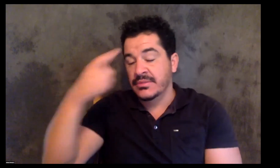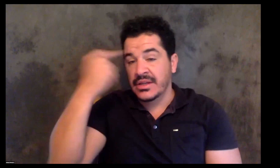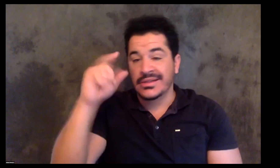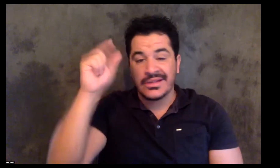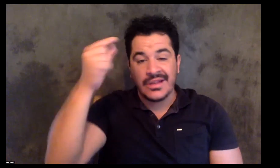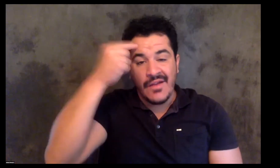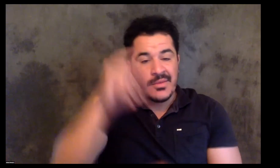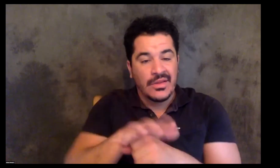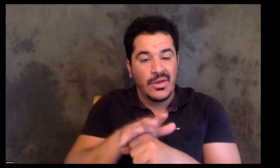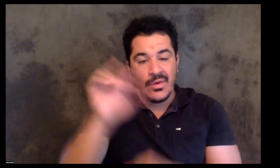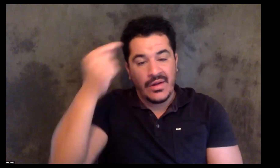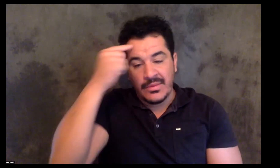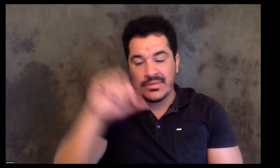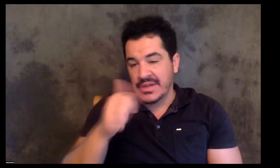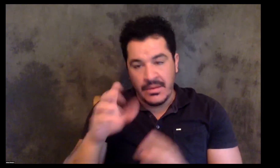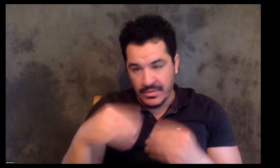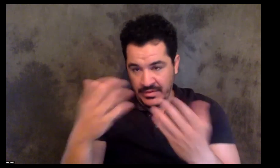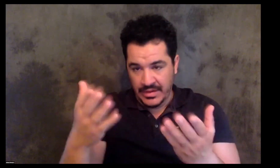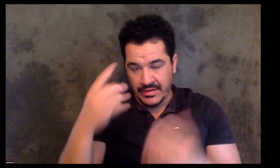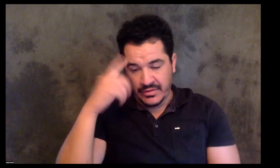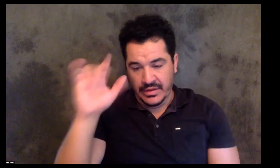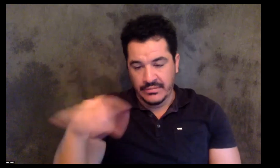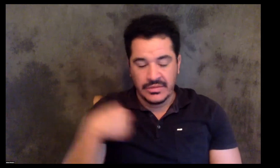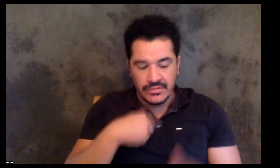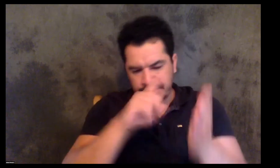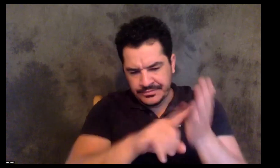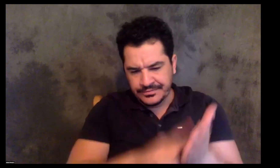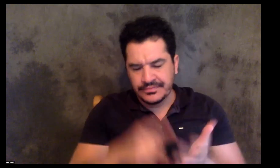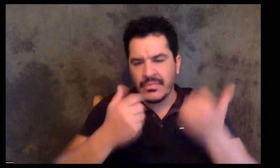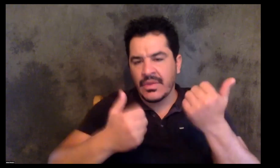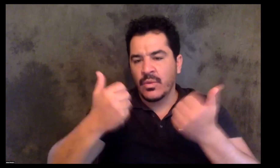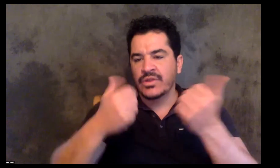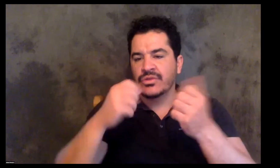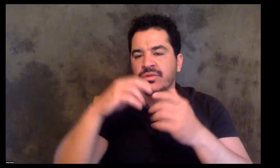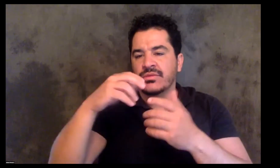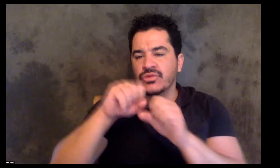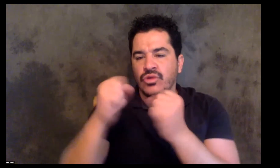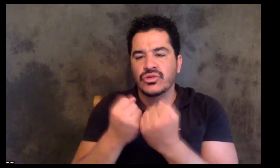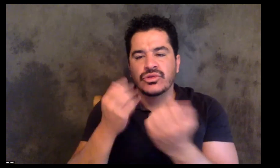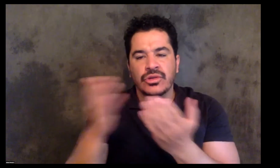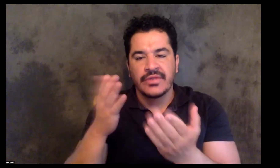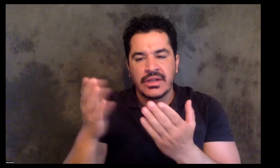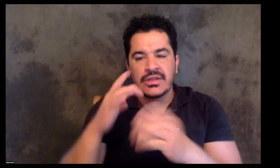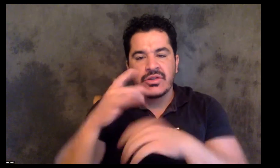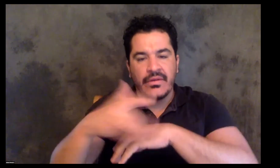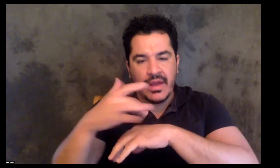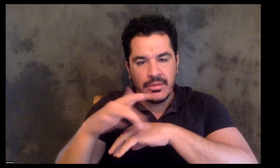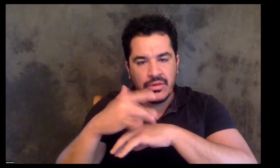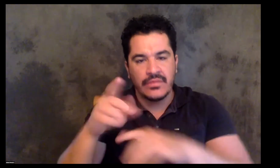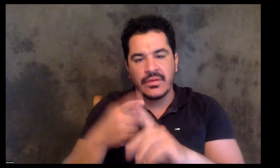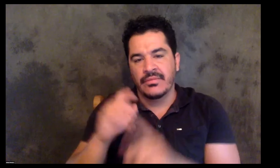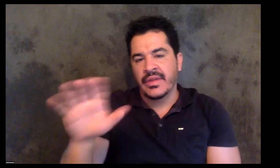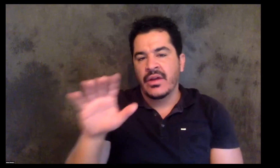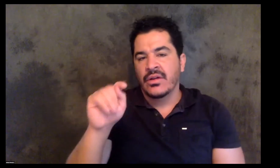look at what psychological services and social services were available in Masiphumelele Township, the community that the young people came from.